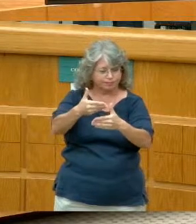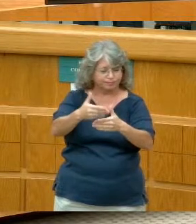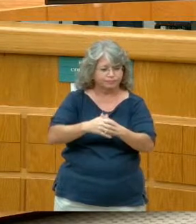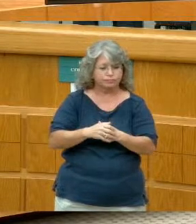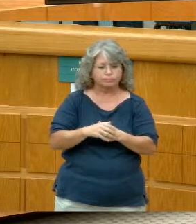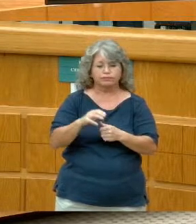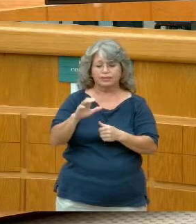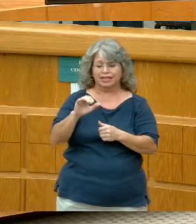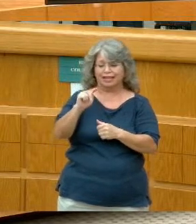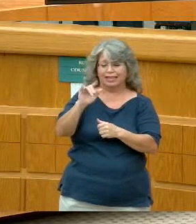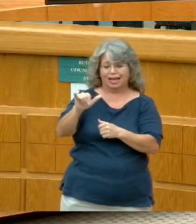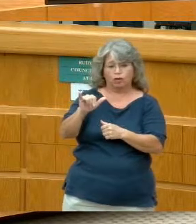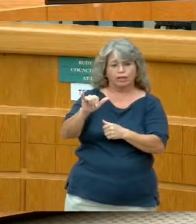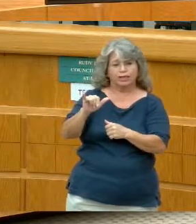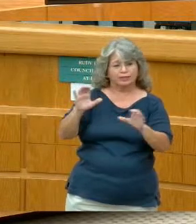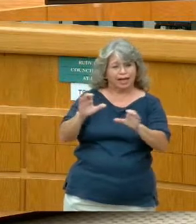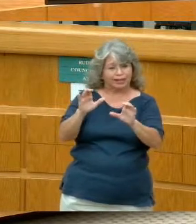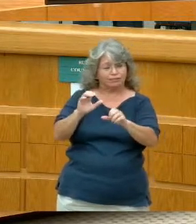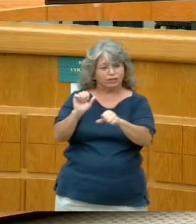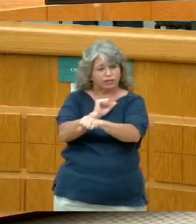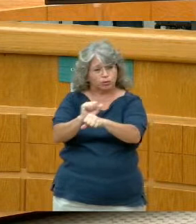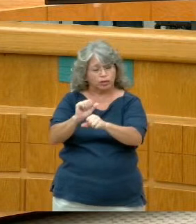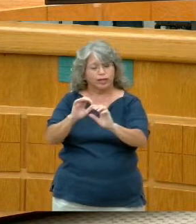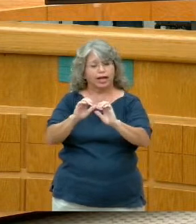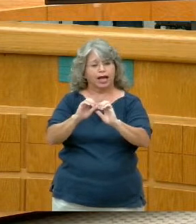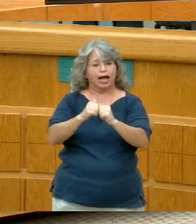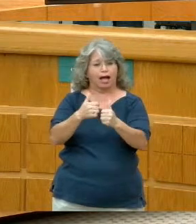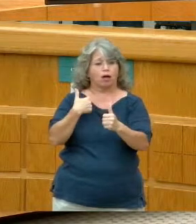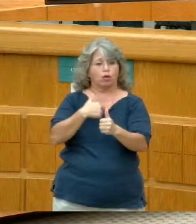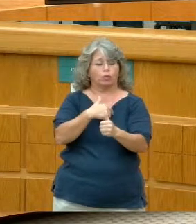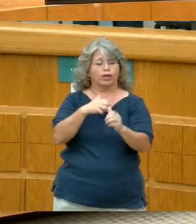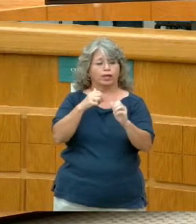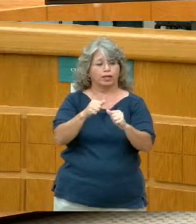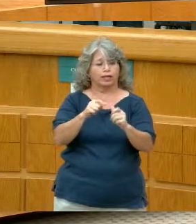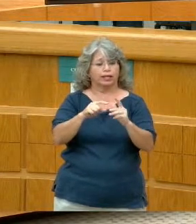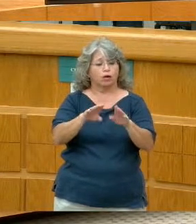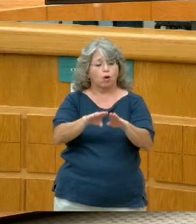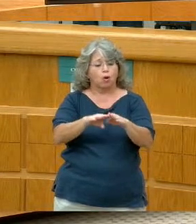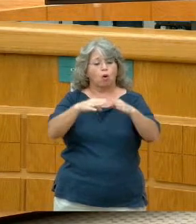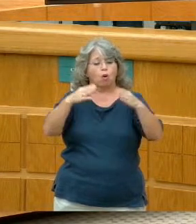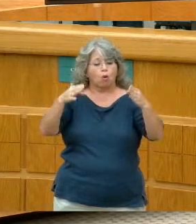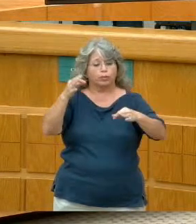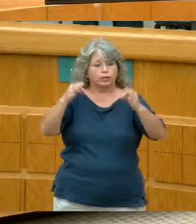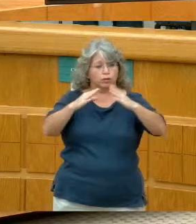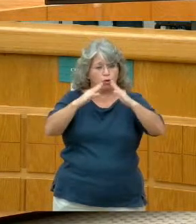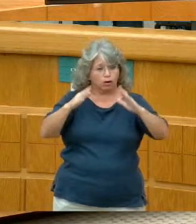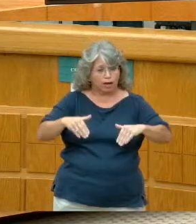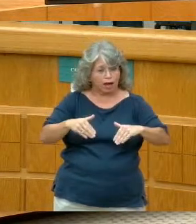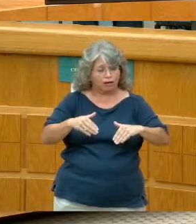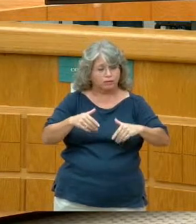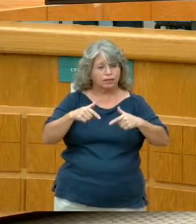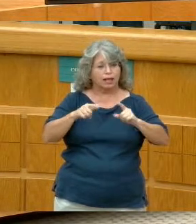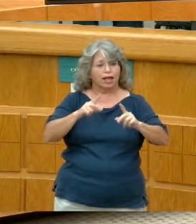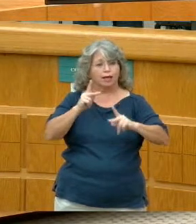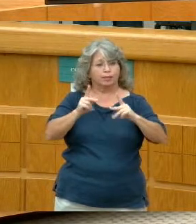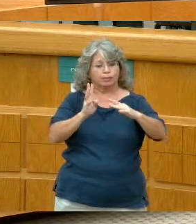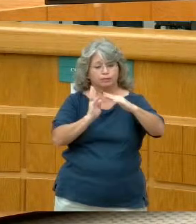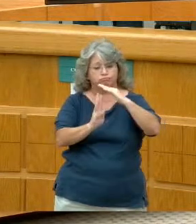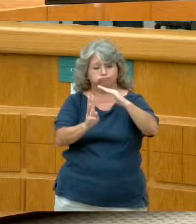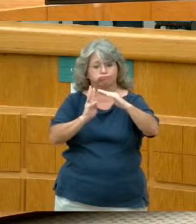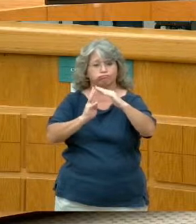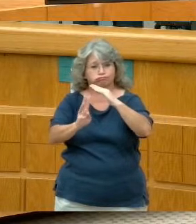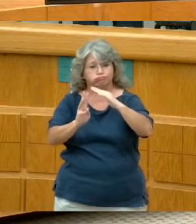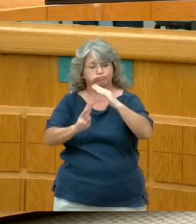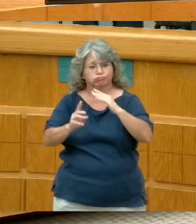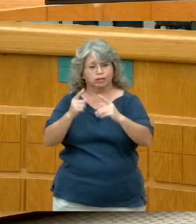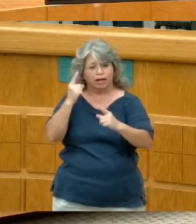actively working on how we're going to bring safely the public back into the courthouse, thinking about